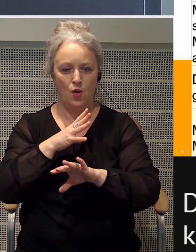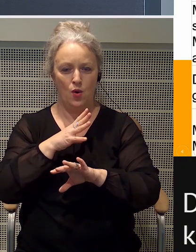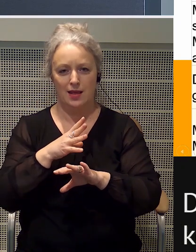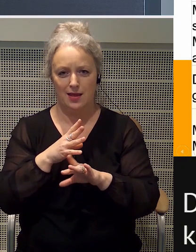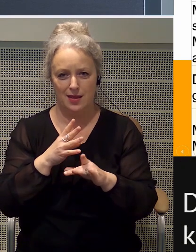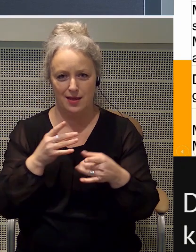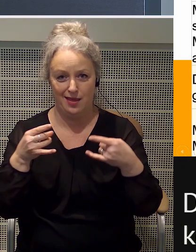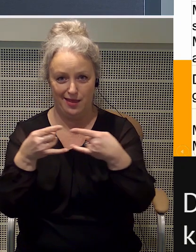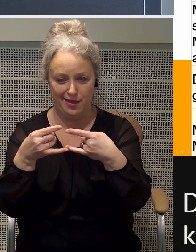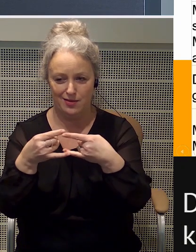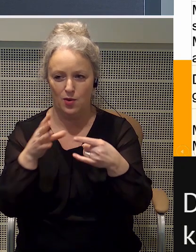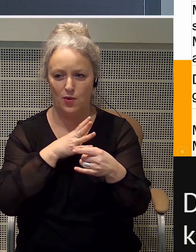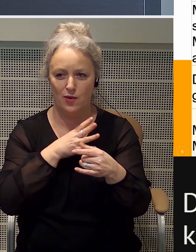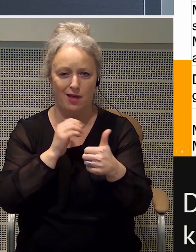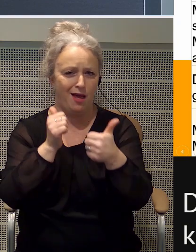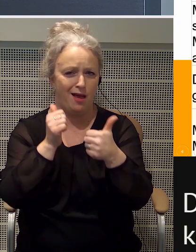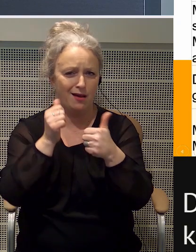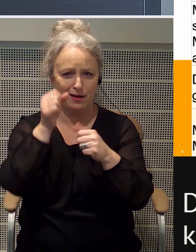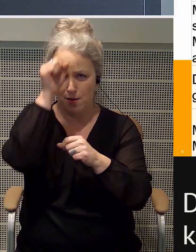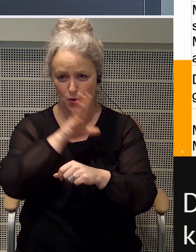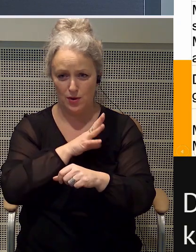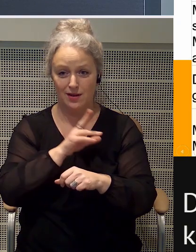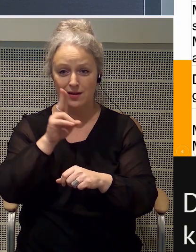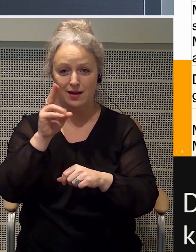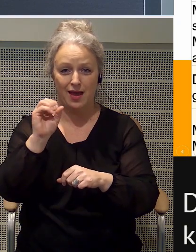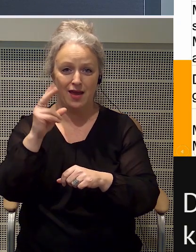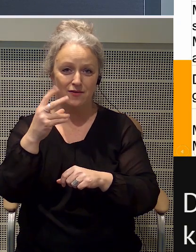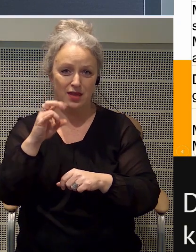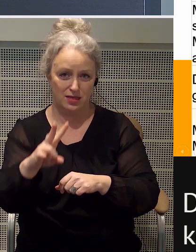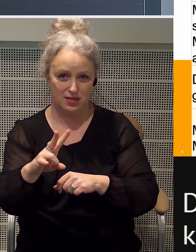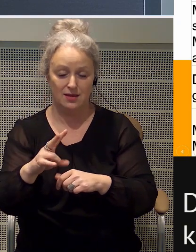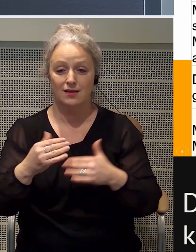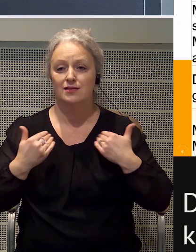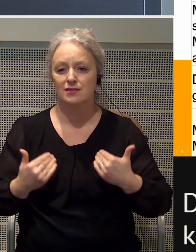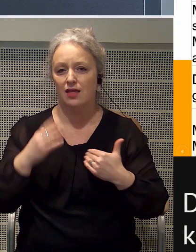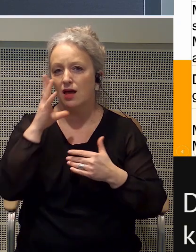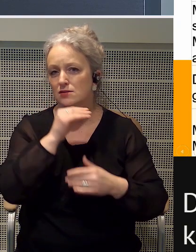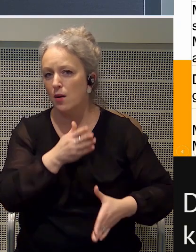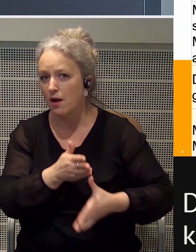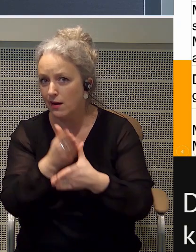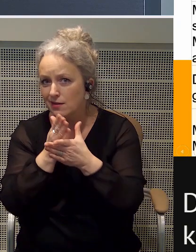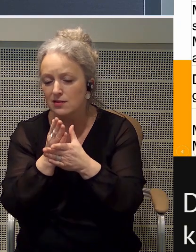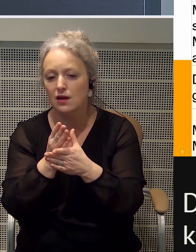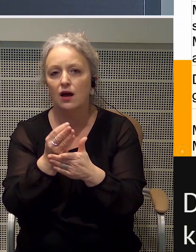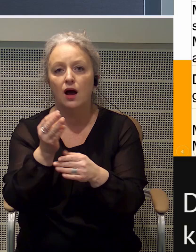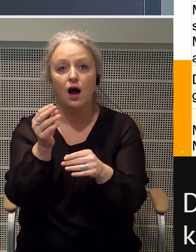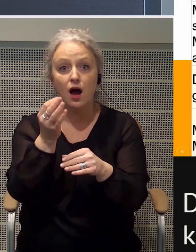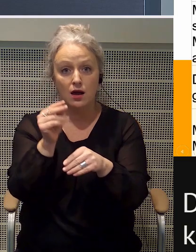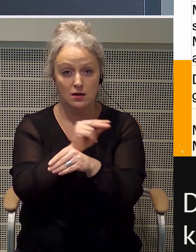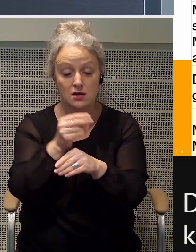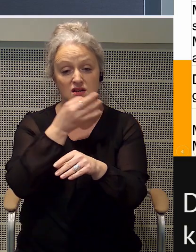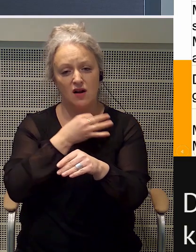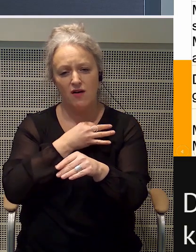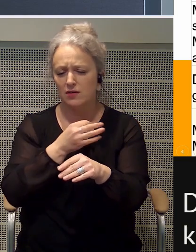He's a very nice little guy. And I'm happy that we can at least help him